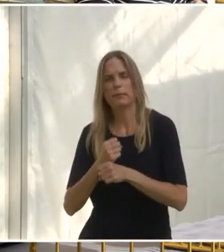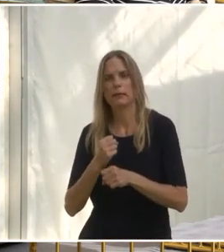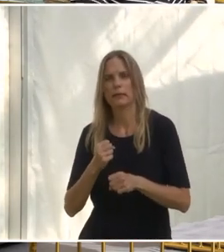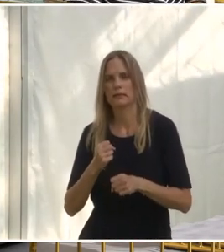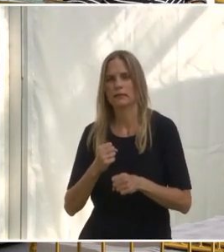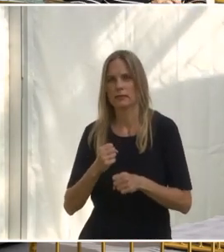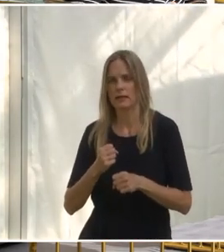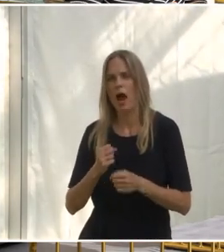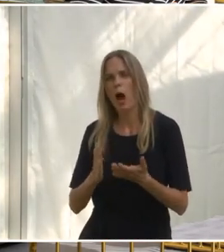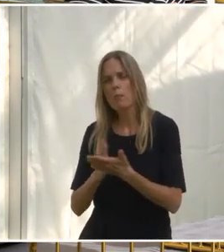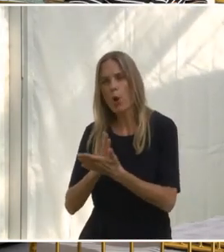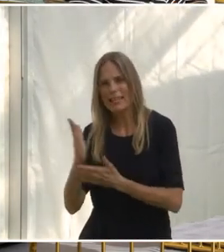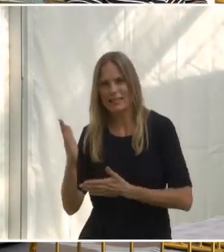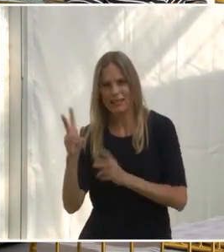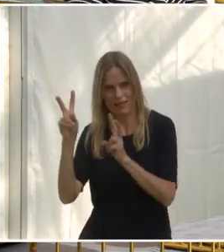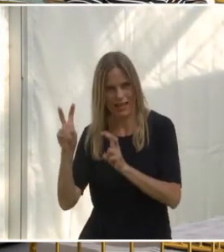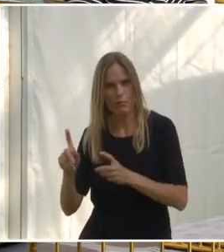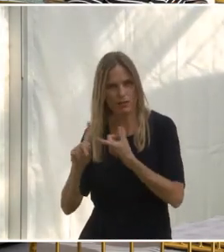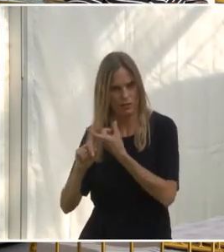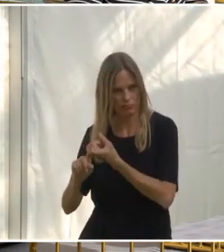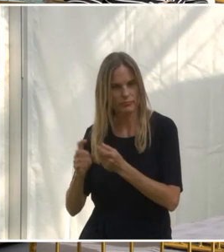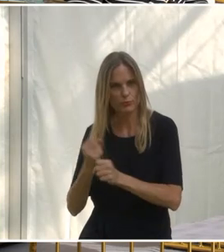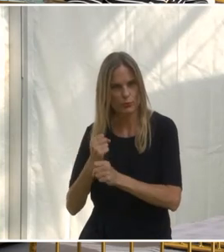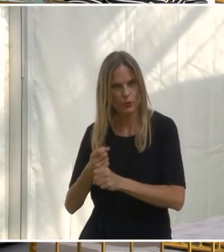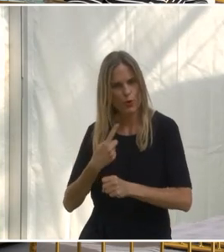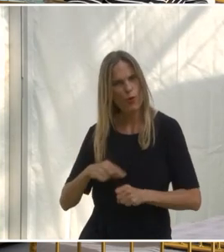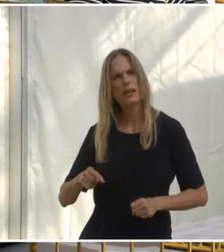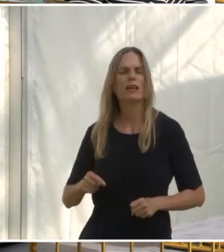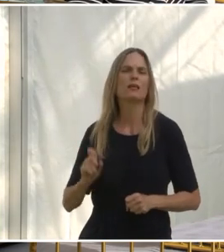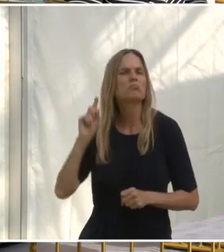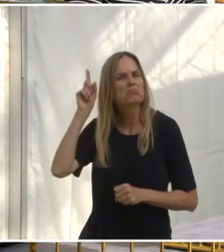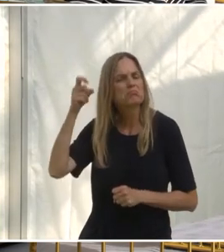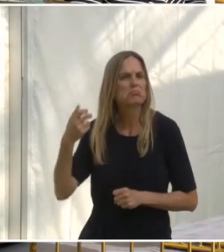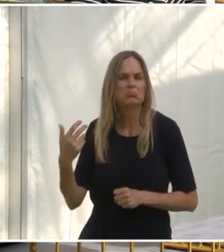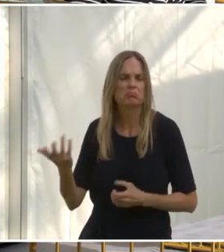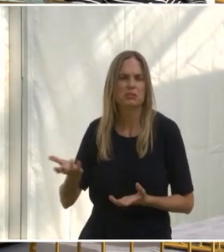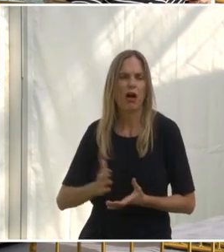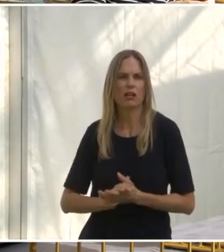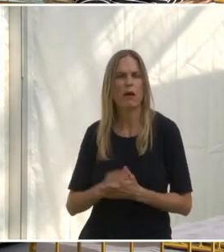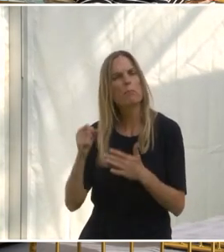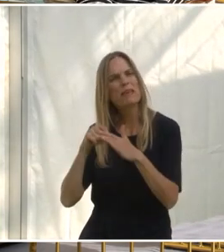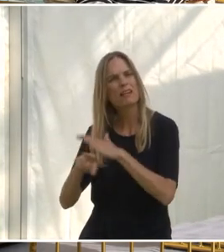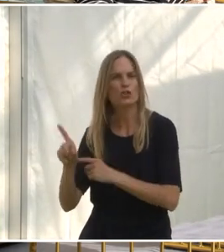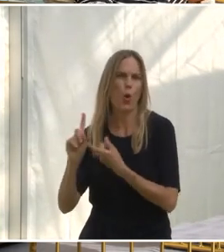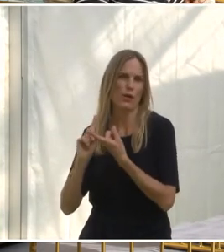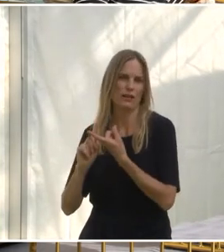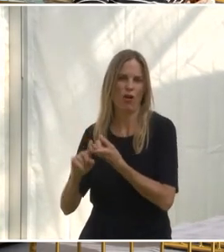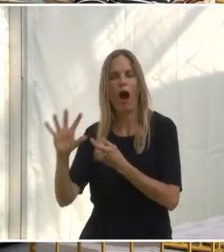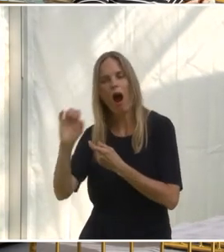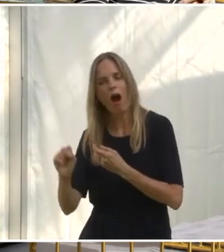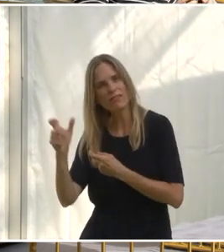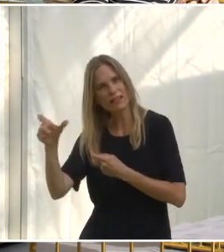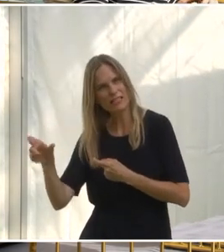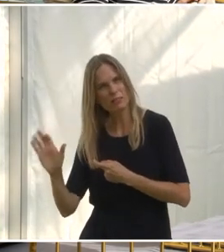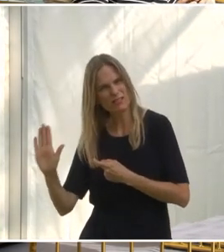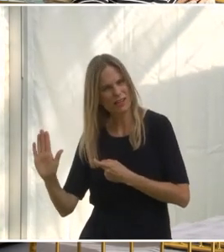and also the policy issues and so on. So what kind of reflection do you have on this migration, and especially this